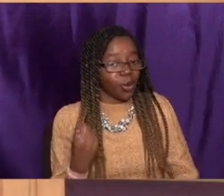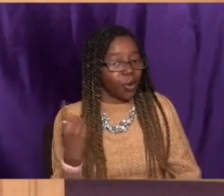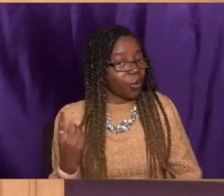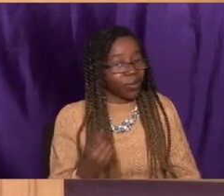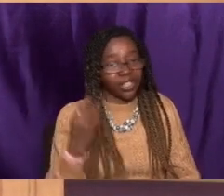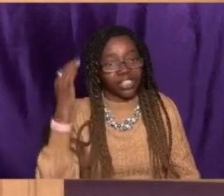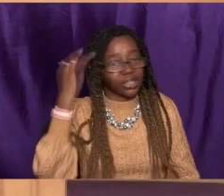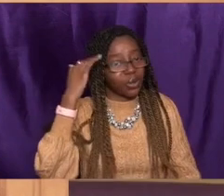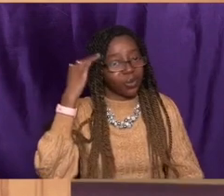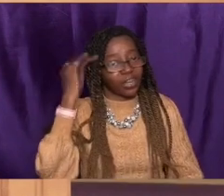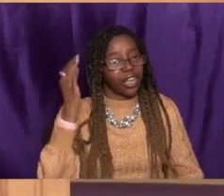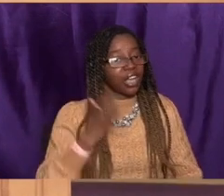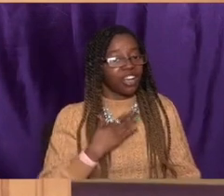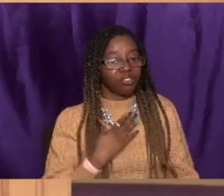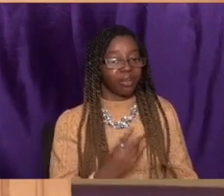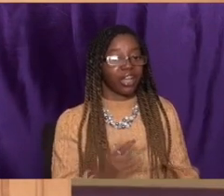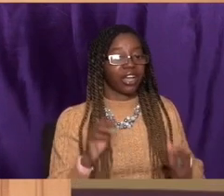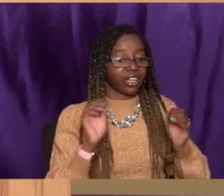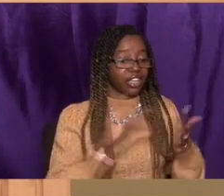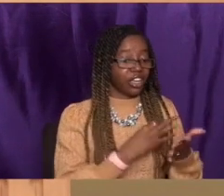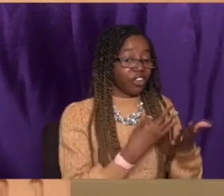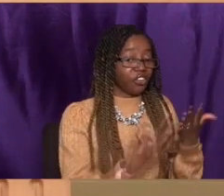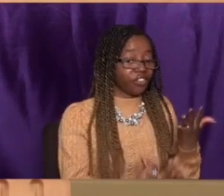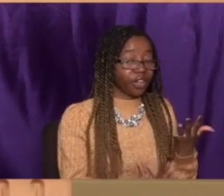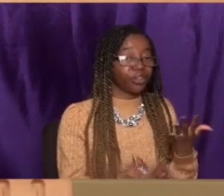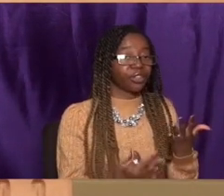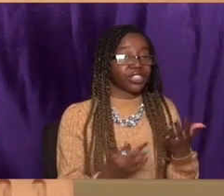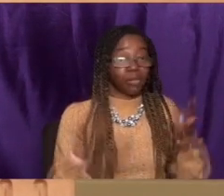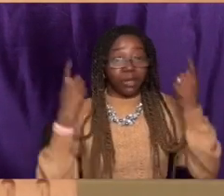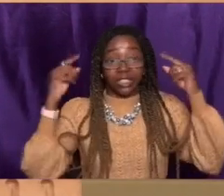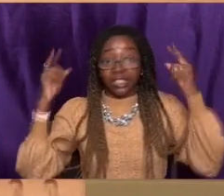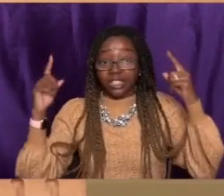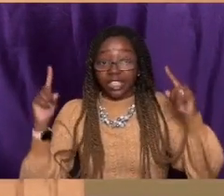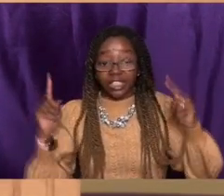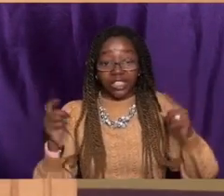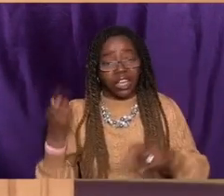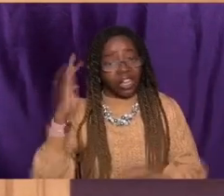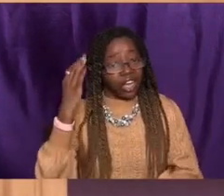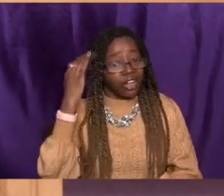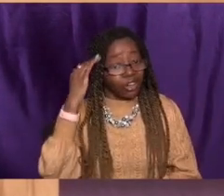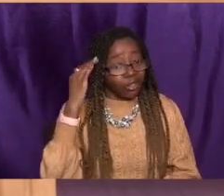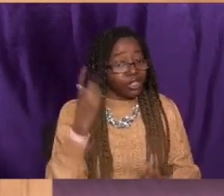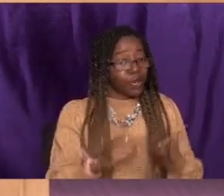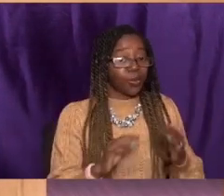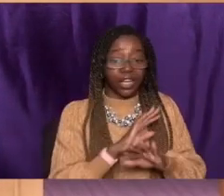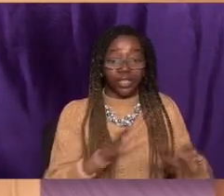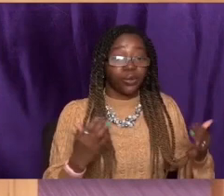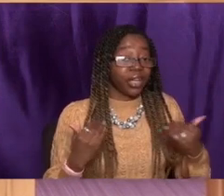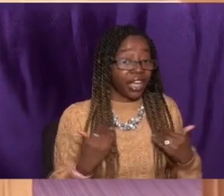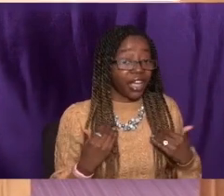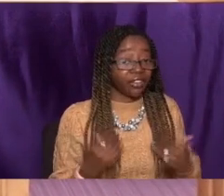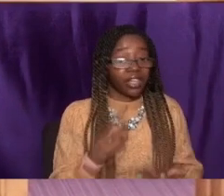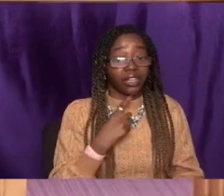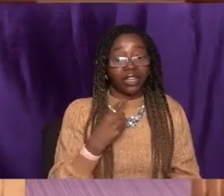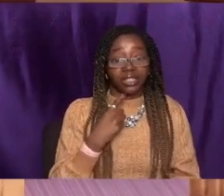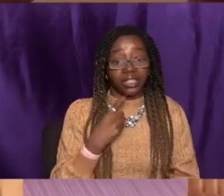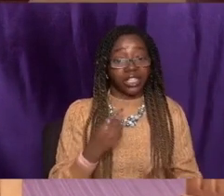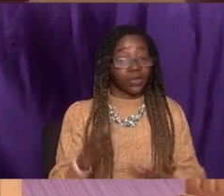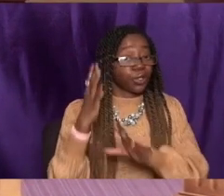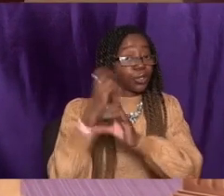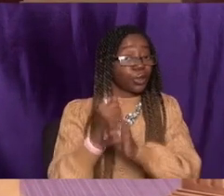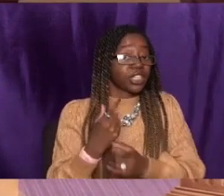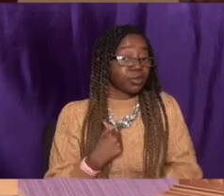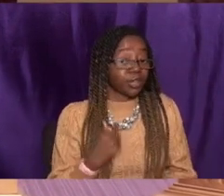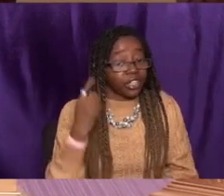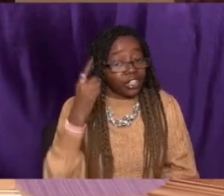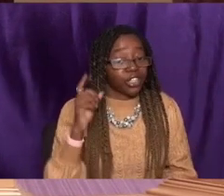aware of my handicap. God always knows what I don't have. But God says, will you trust me even though you think